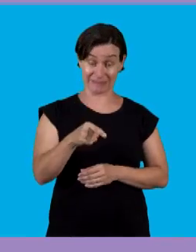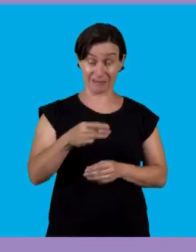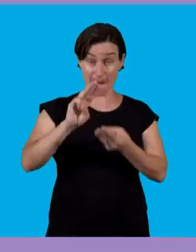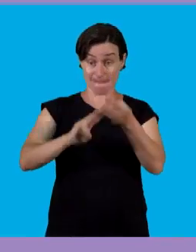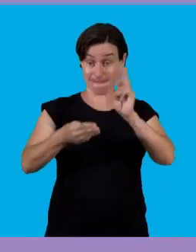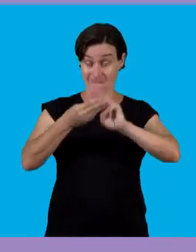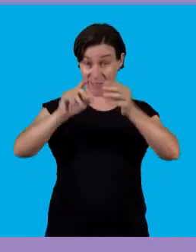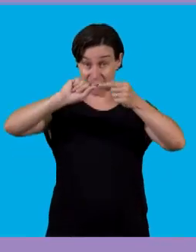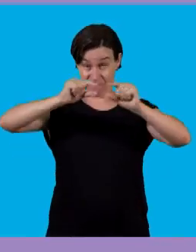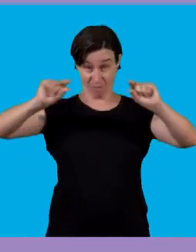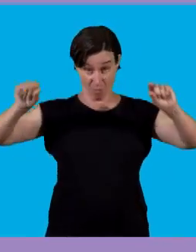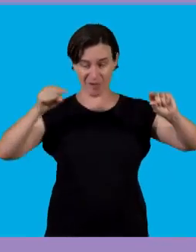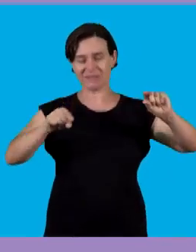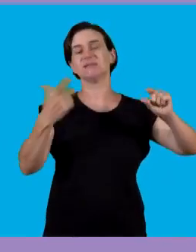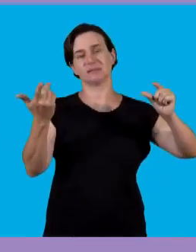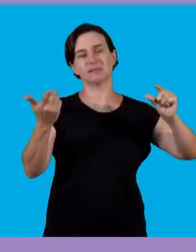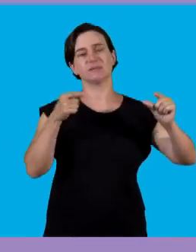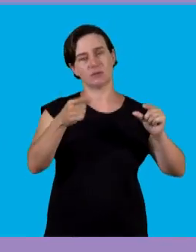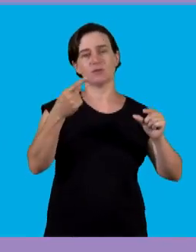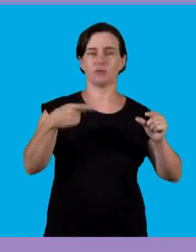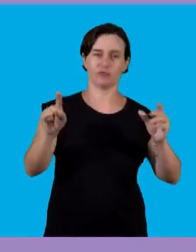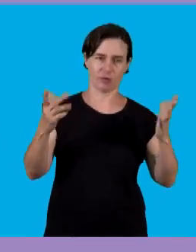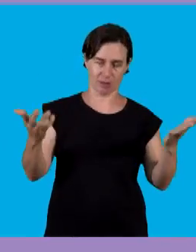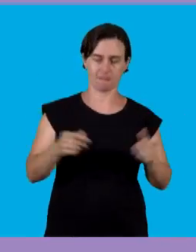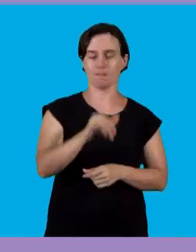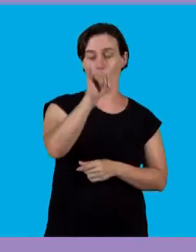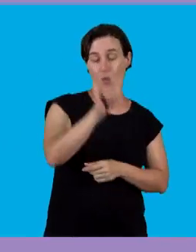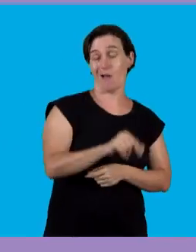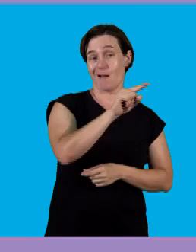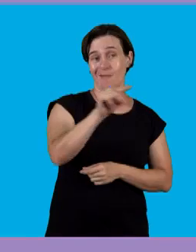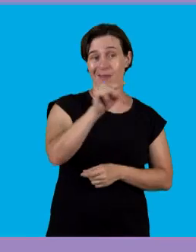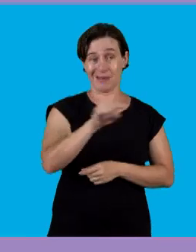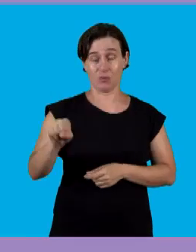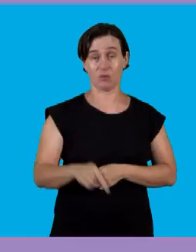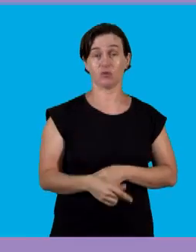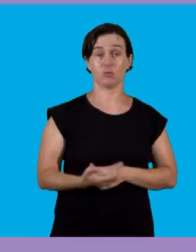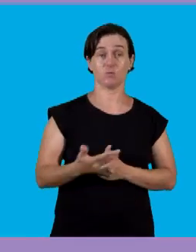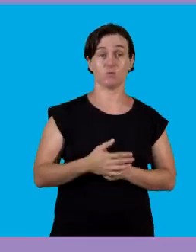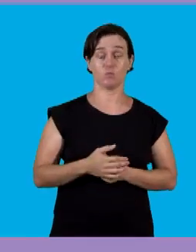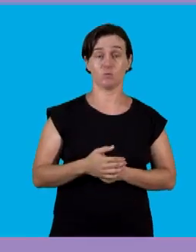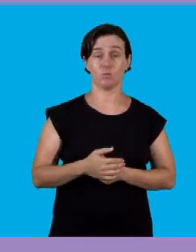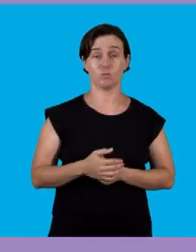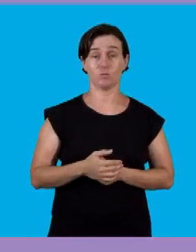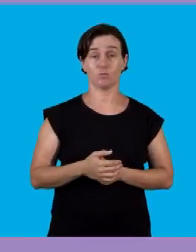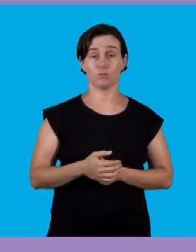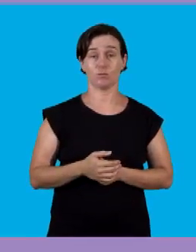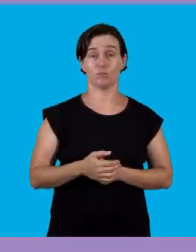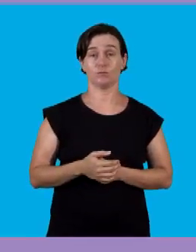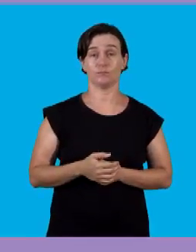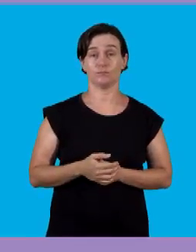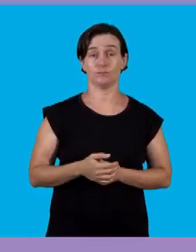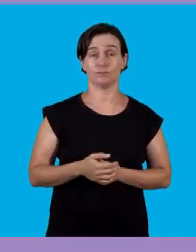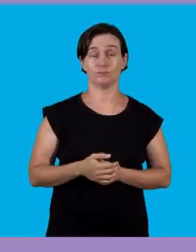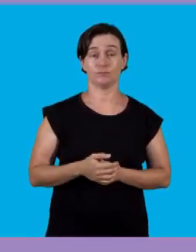means that our equation or our algebraic rule is y is equals to, so for us to get